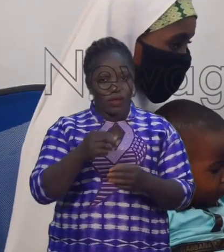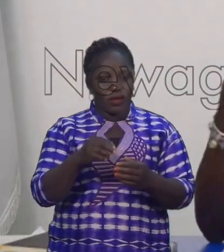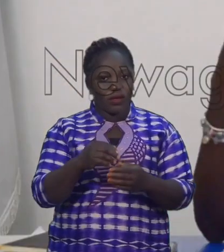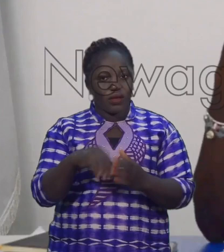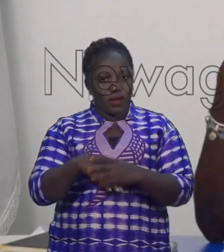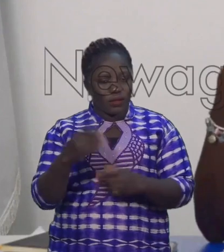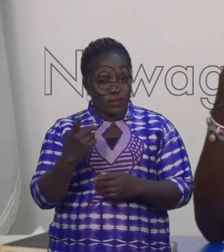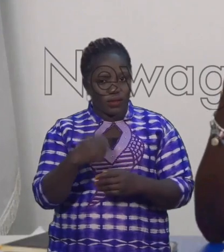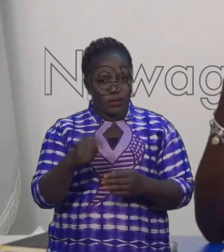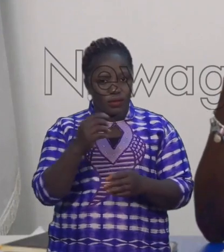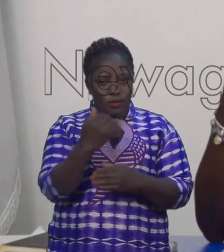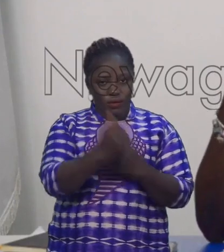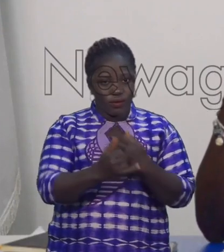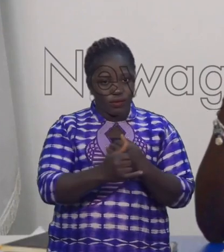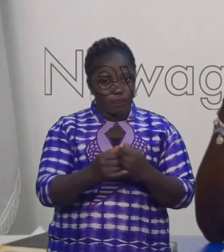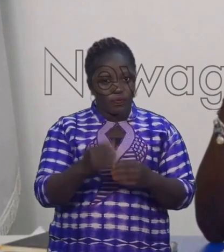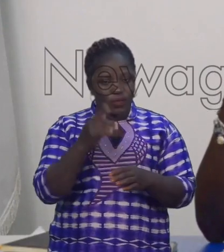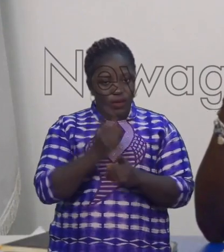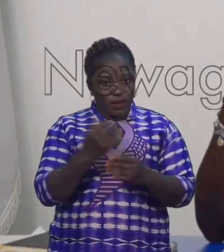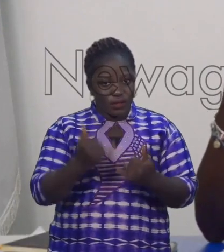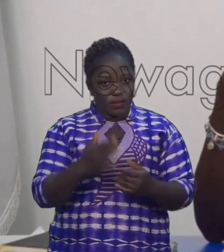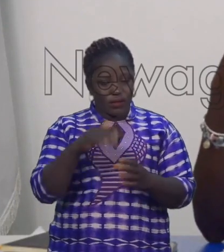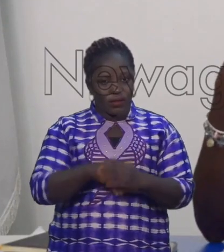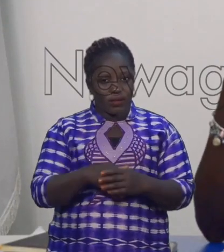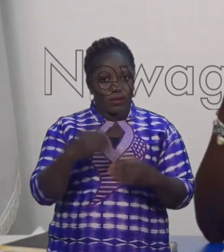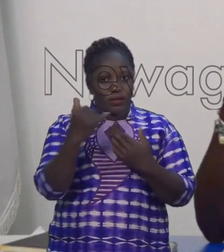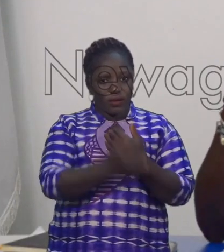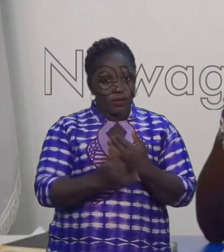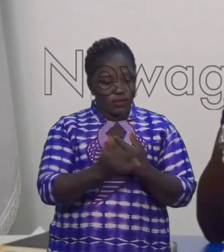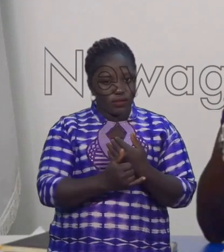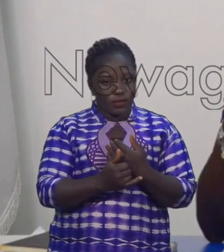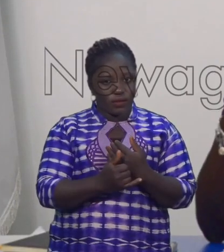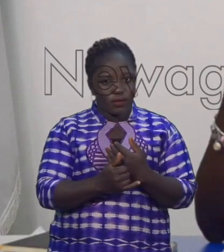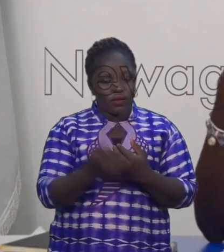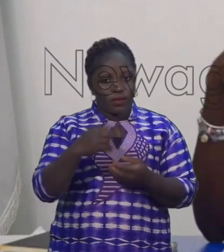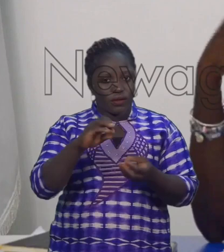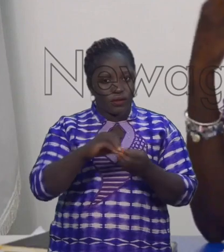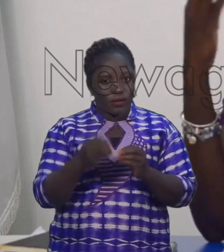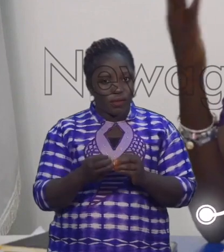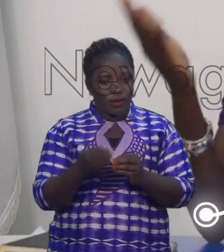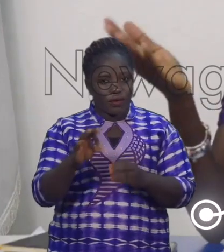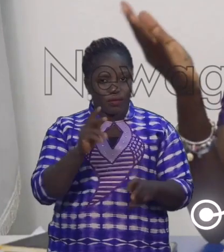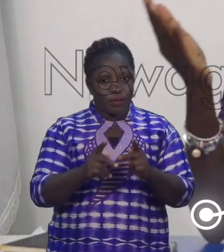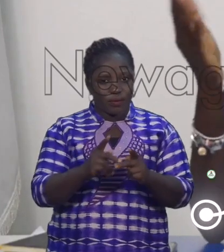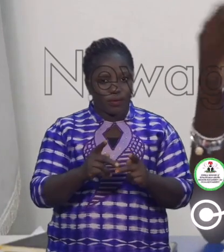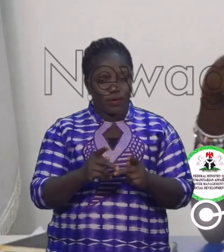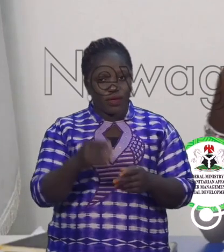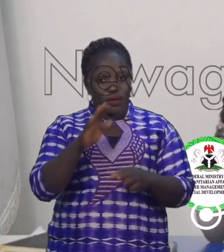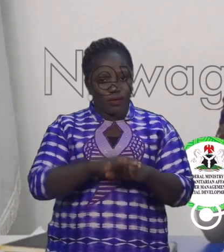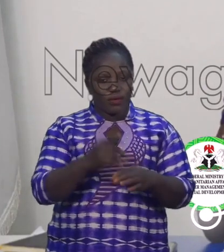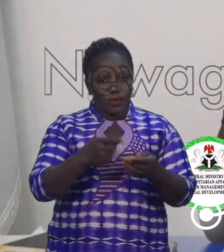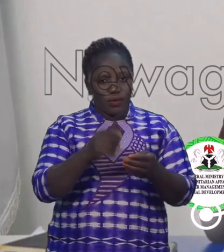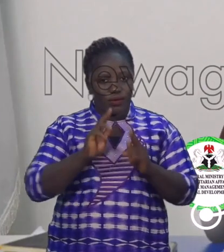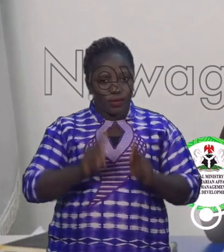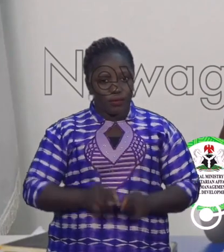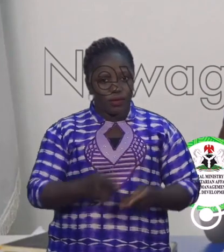country. Right now in Nigeria, there's this trend of children being stolen from the north and